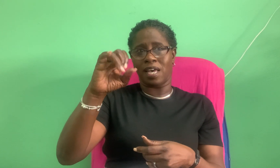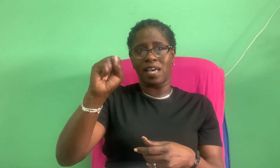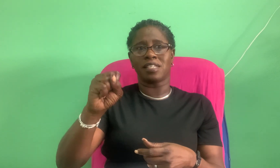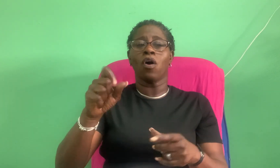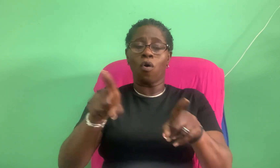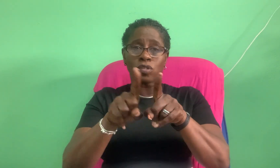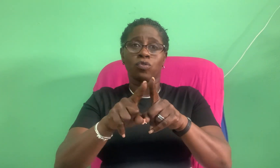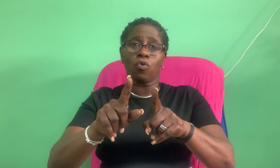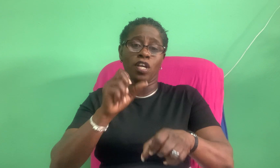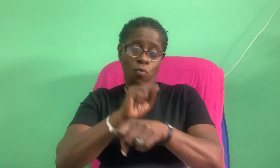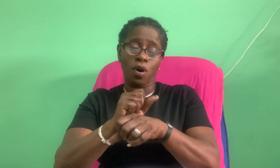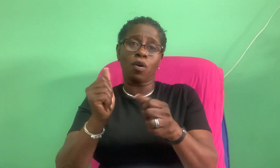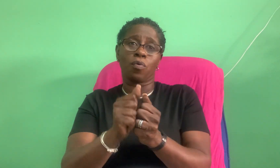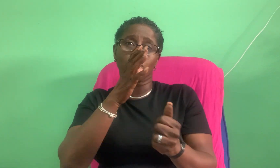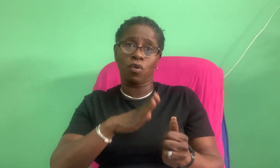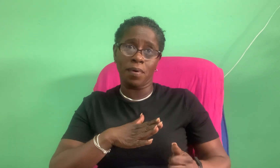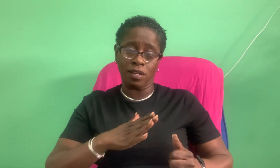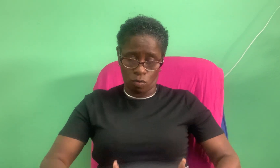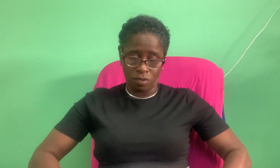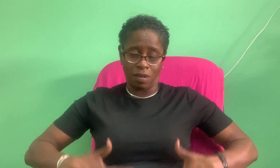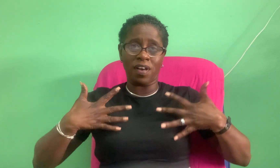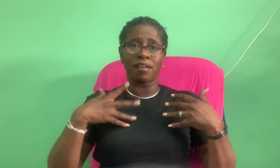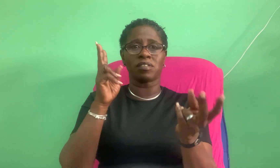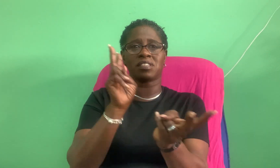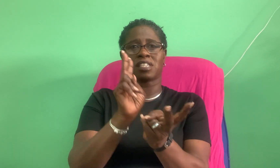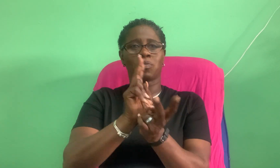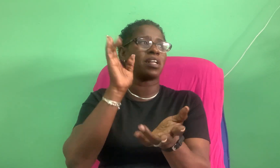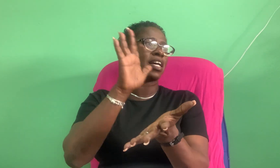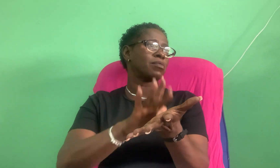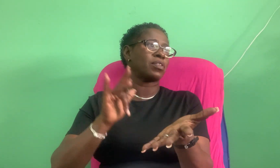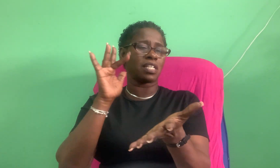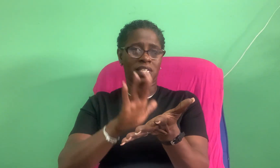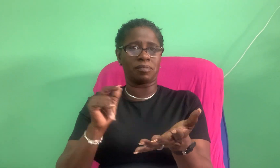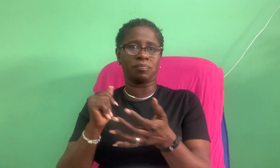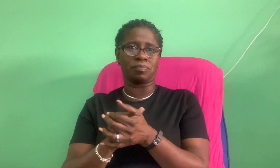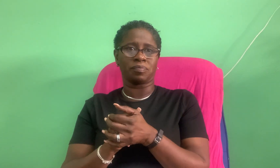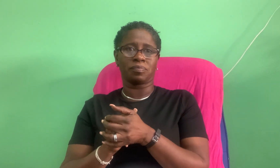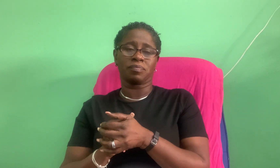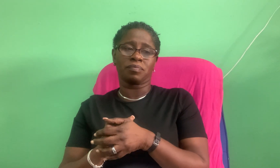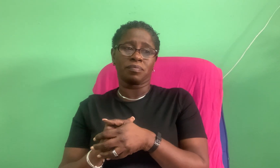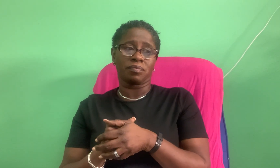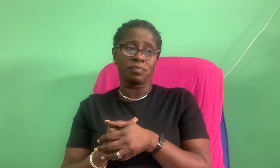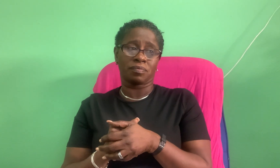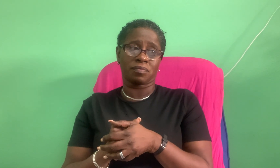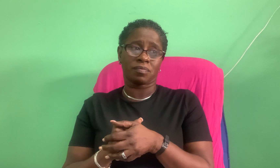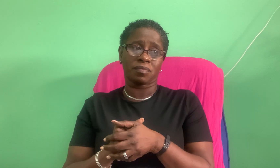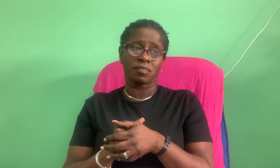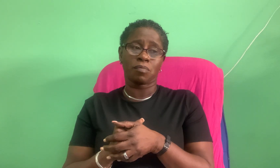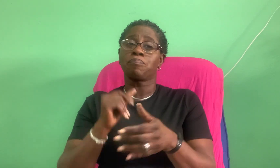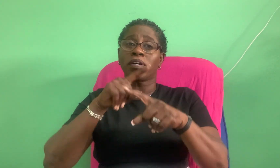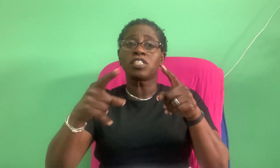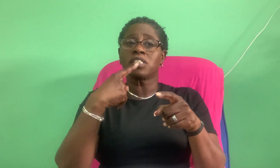are survivors of sexual exploitation. But to Haley's point earlier, prior to maybe sexual exploitation, there have been a host